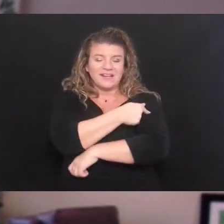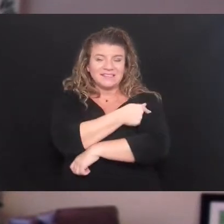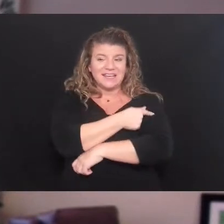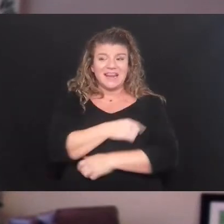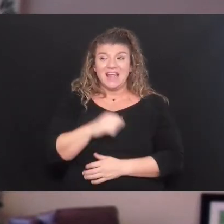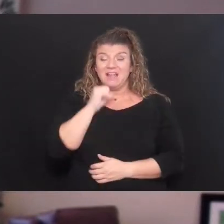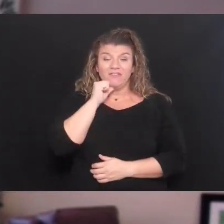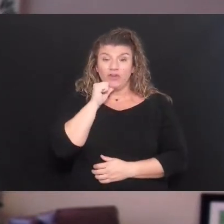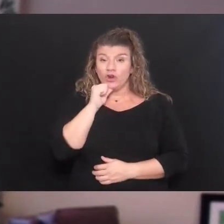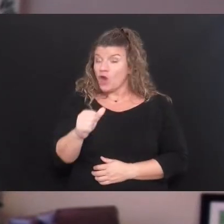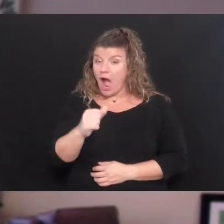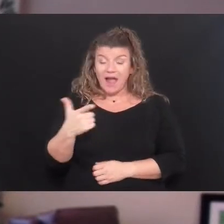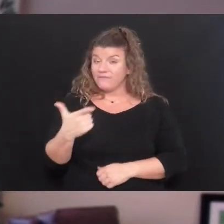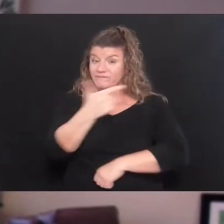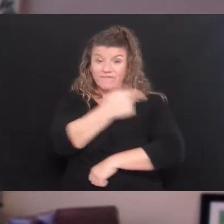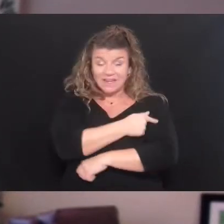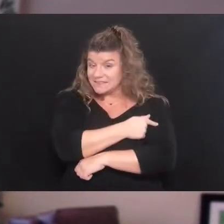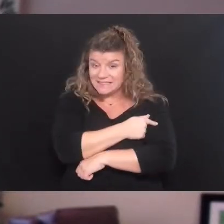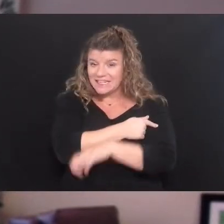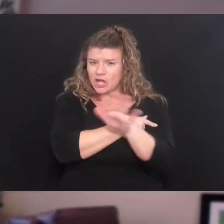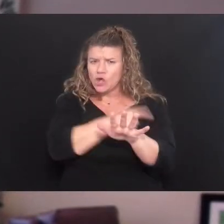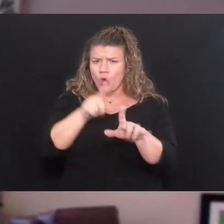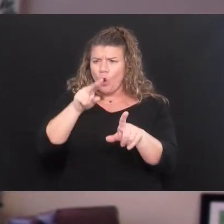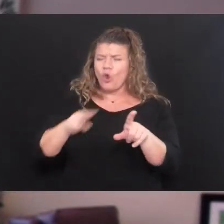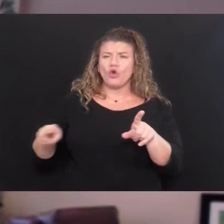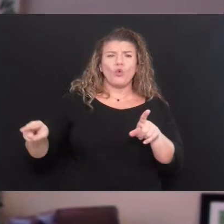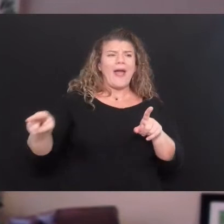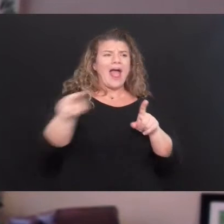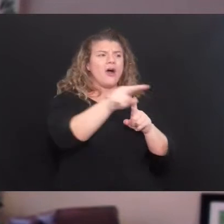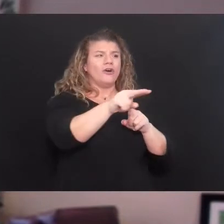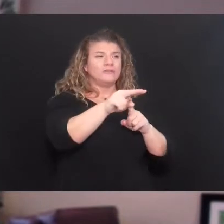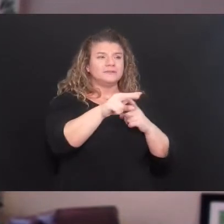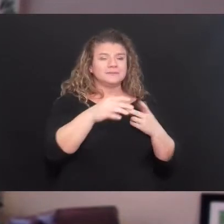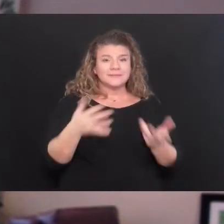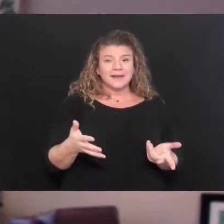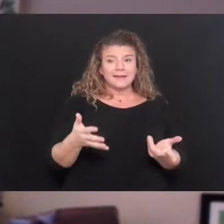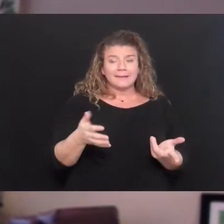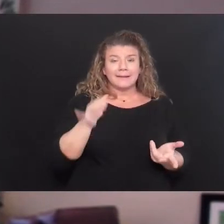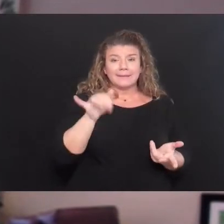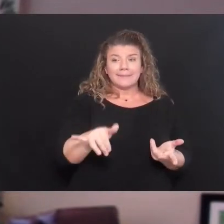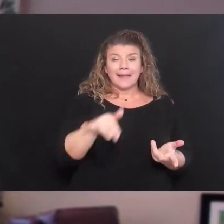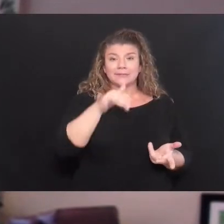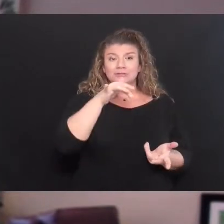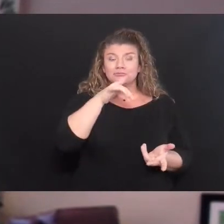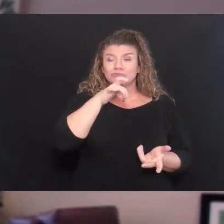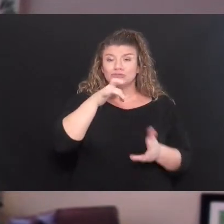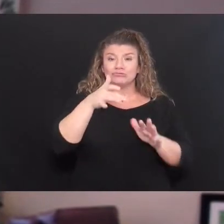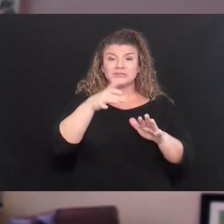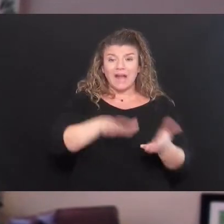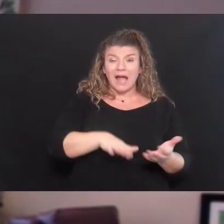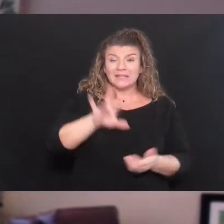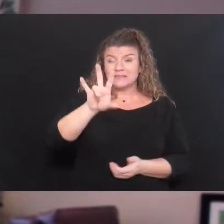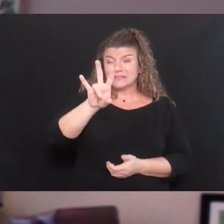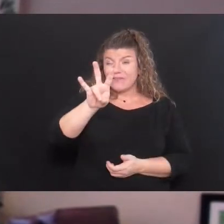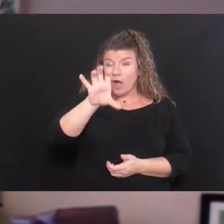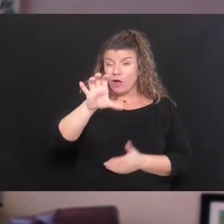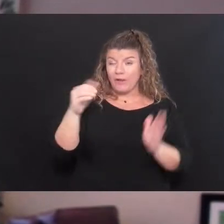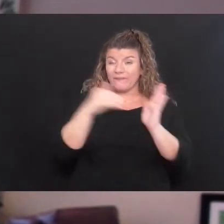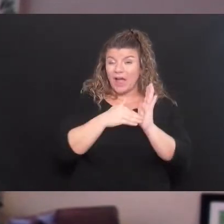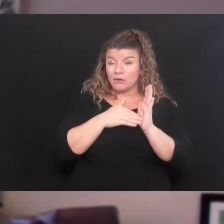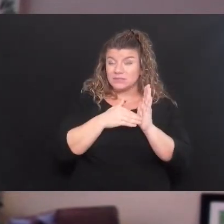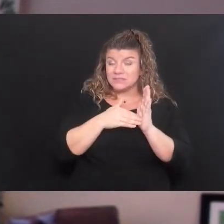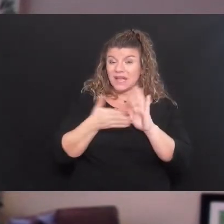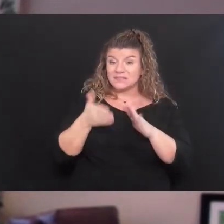not taking it yet, you know, we look around, as you said, Kenny, and see all the people dying. US just passed 700,000